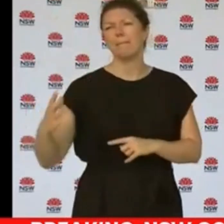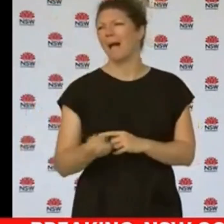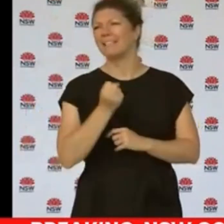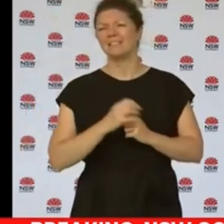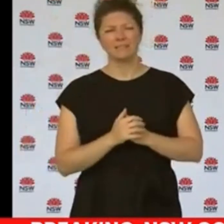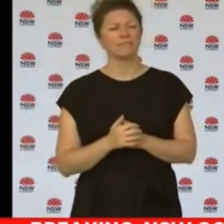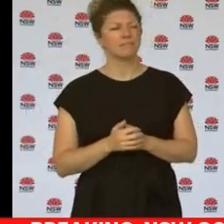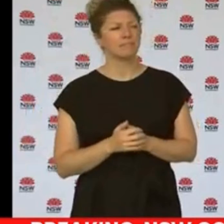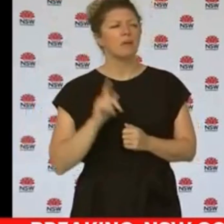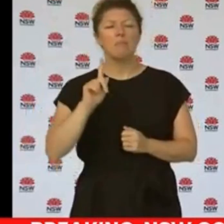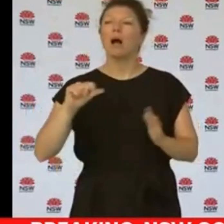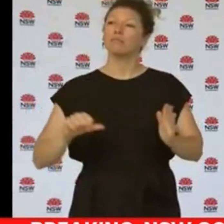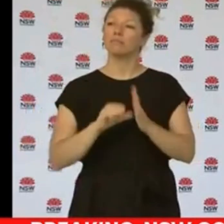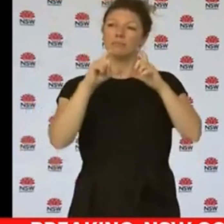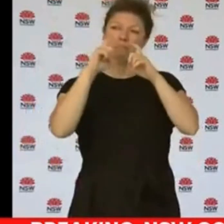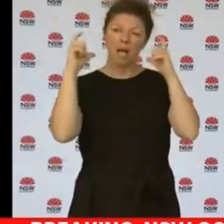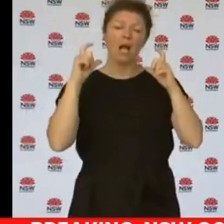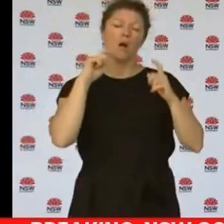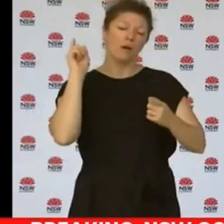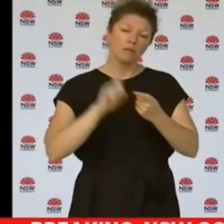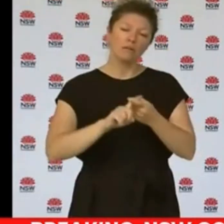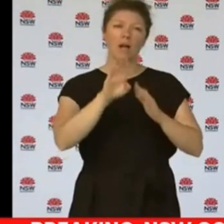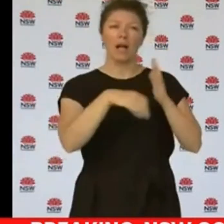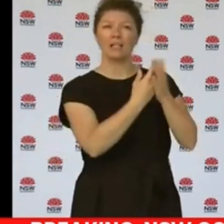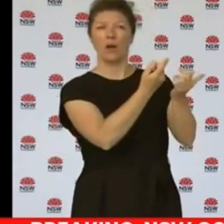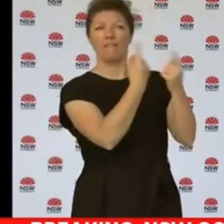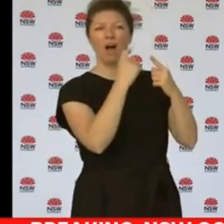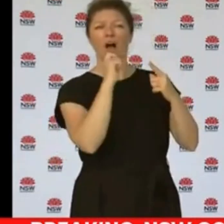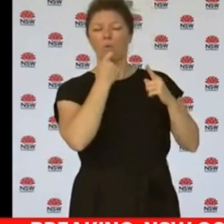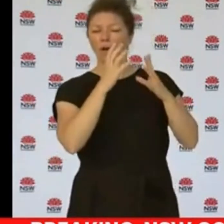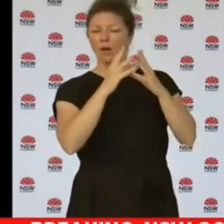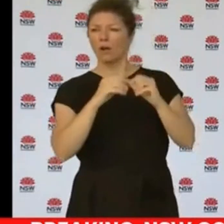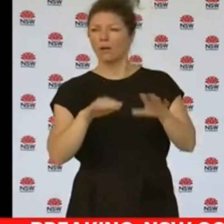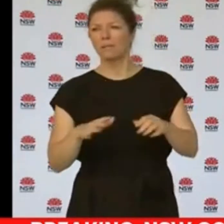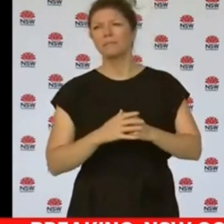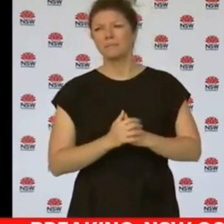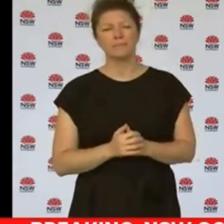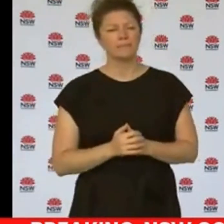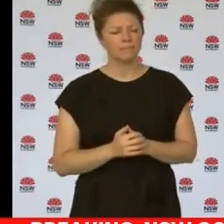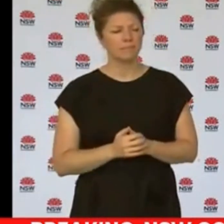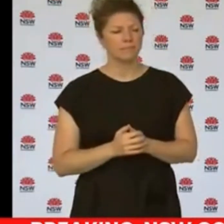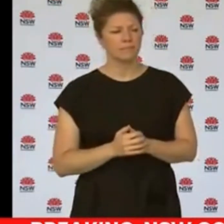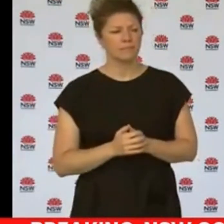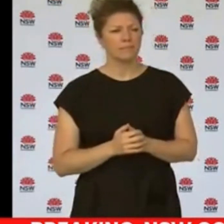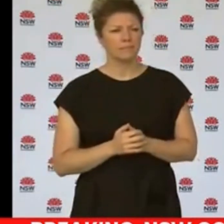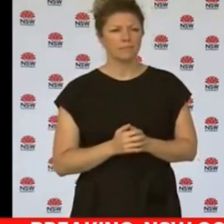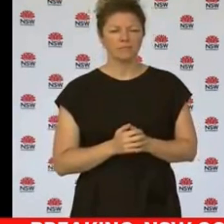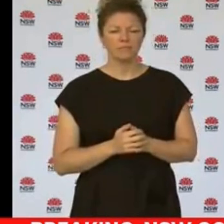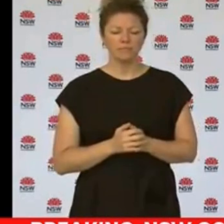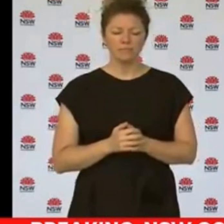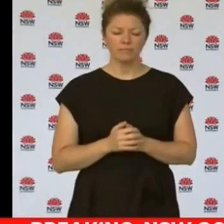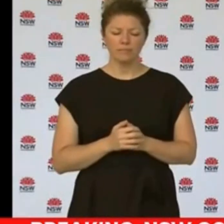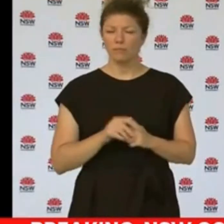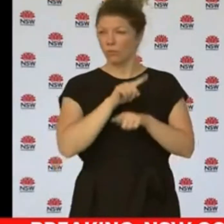often said. But restrictions will stay in place until such time that the health advice tells us otherwise. But again, can I stress, I hope we've demonstrated